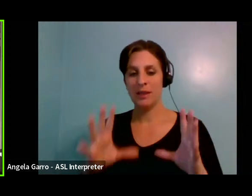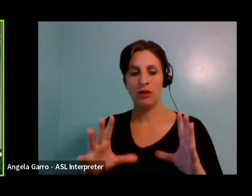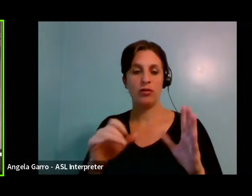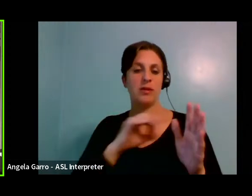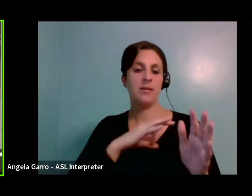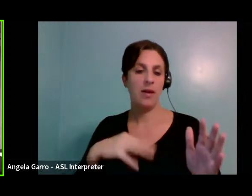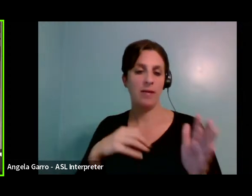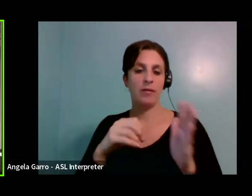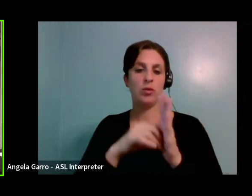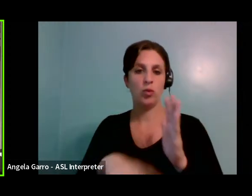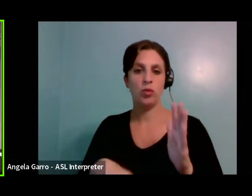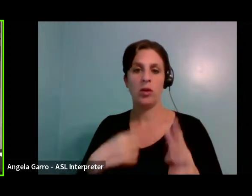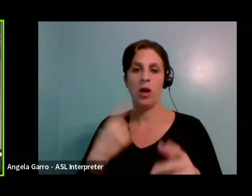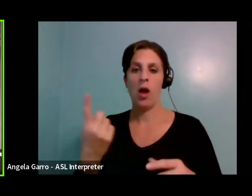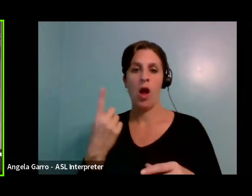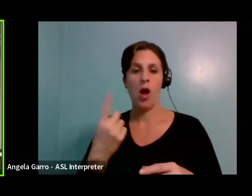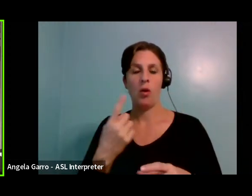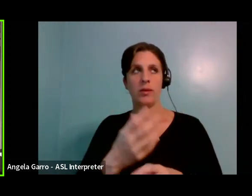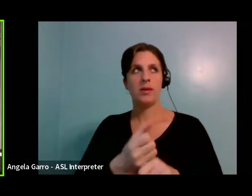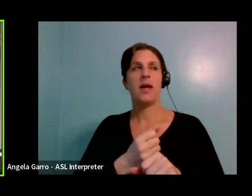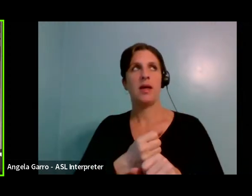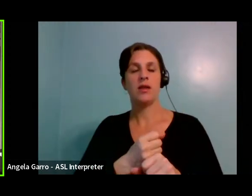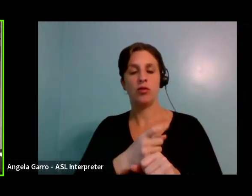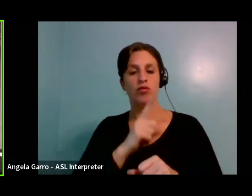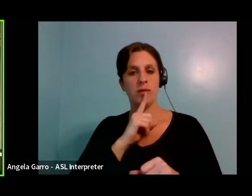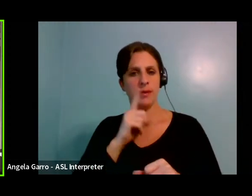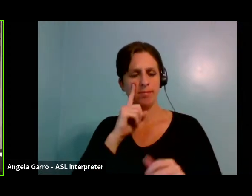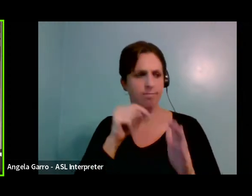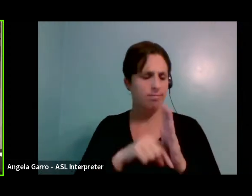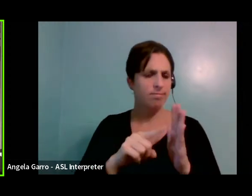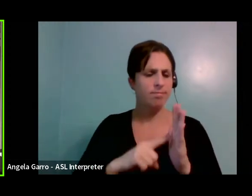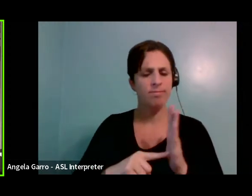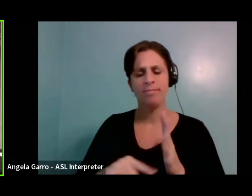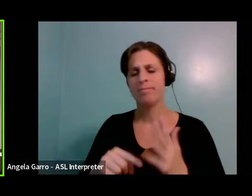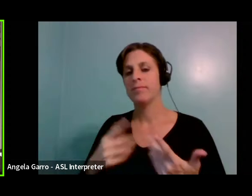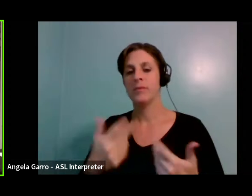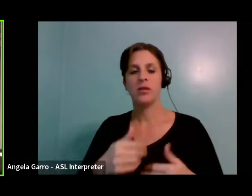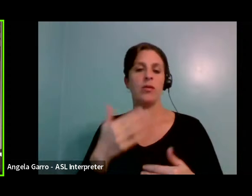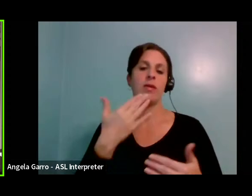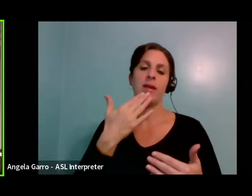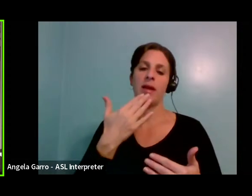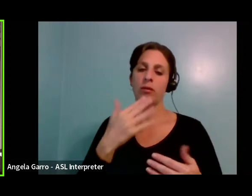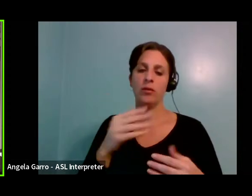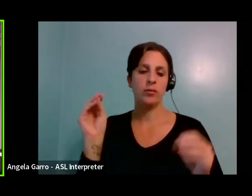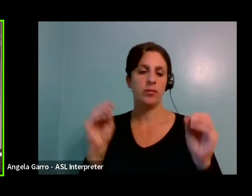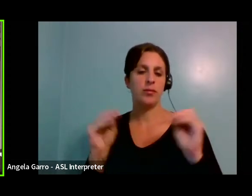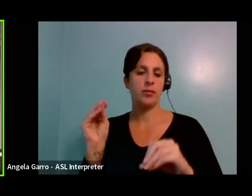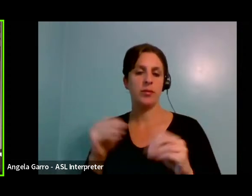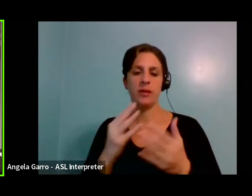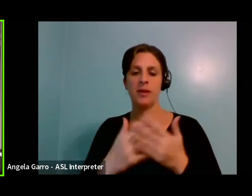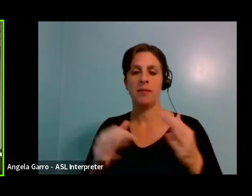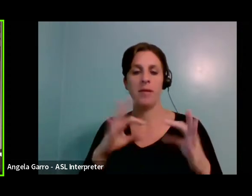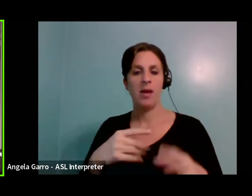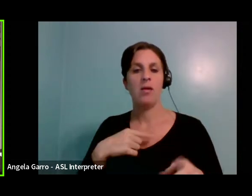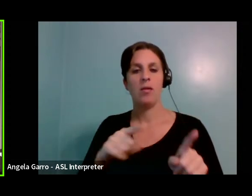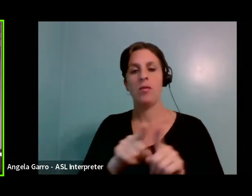I always take that very, very, very critically. I think it's very important. So thank you for putting together some of the feedback here. I was also hearing